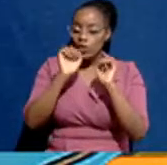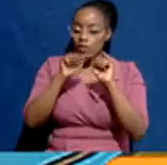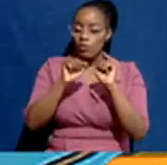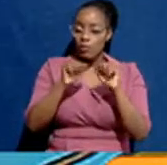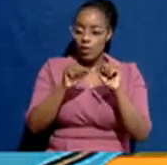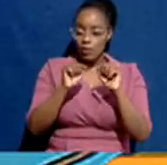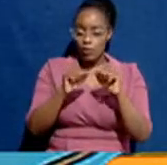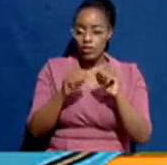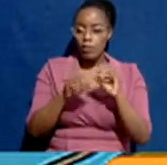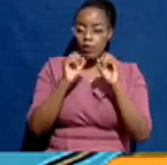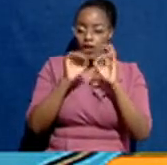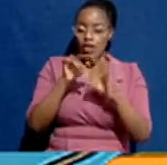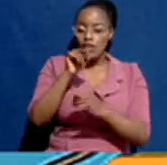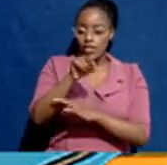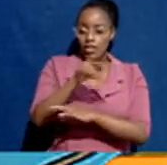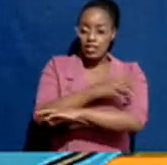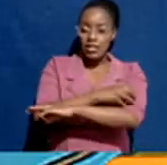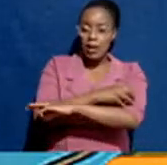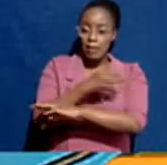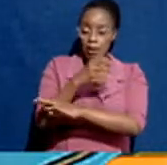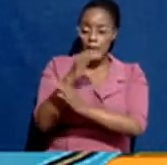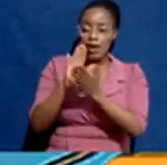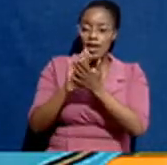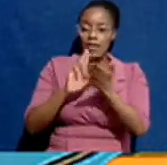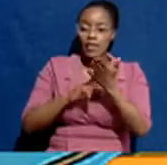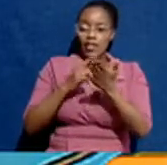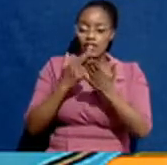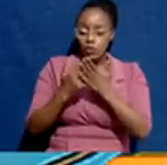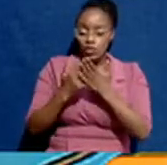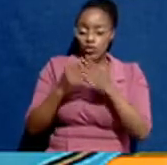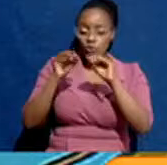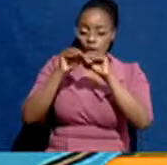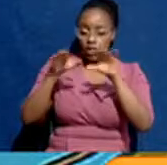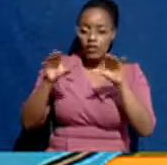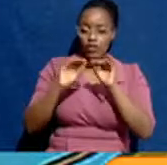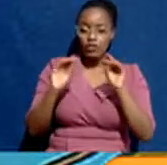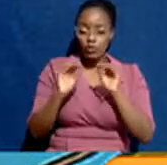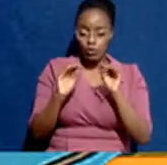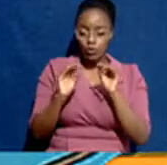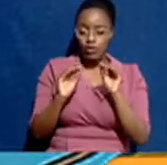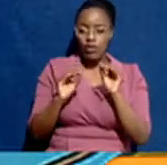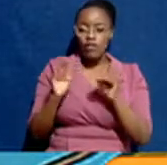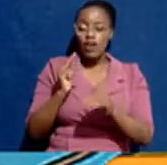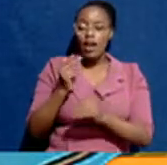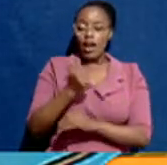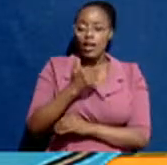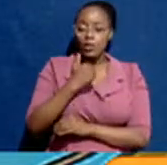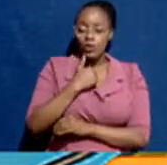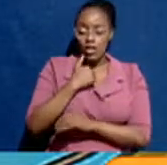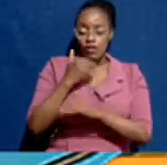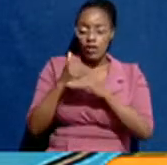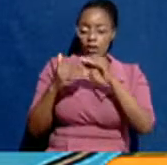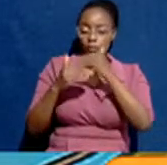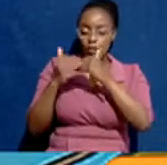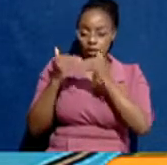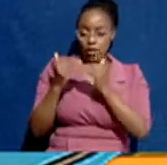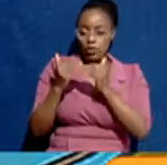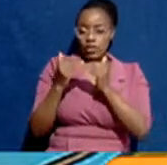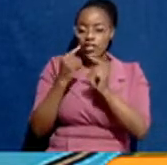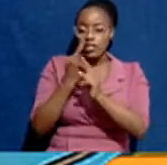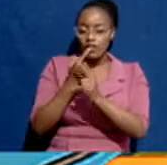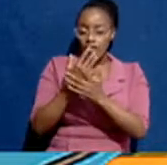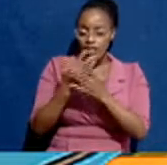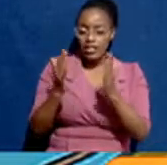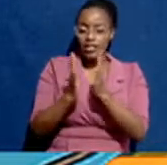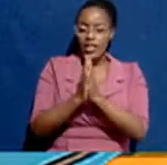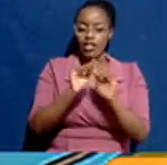if that power and the resources were not developed. We have been able to construct roads. We